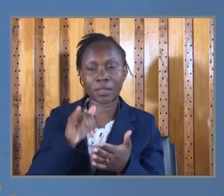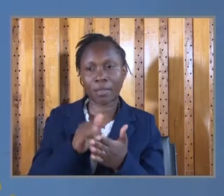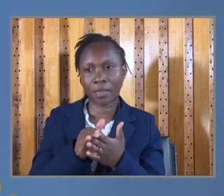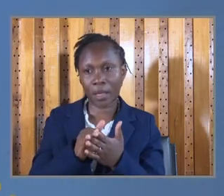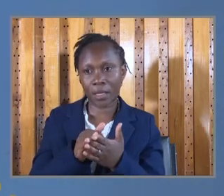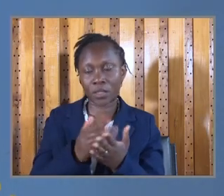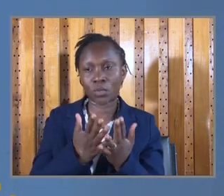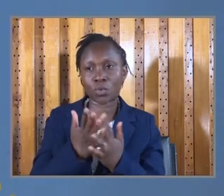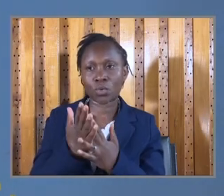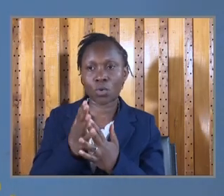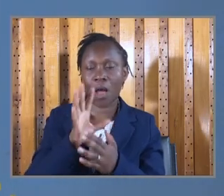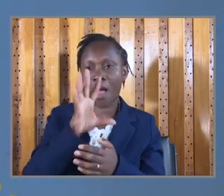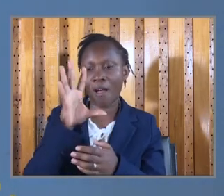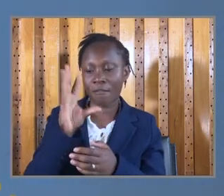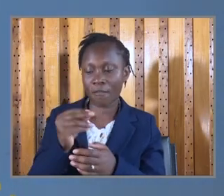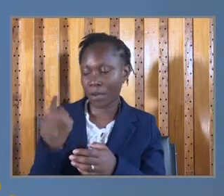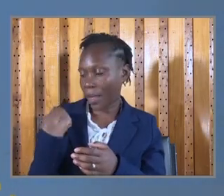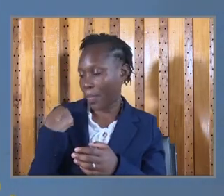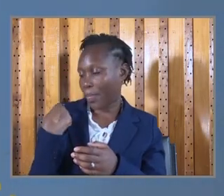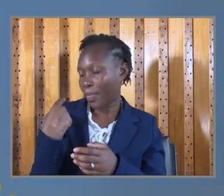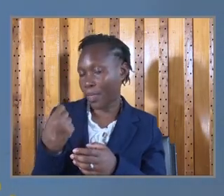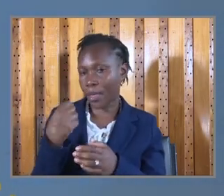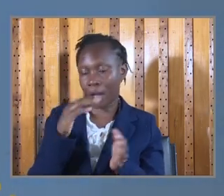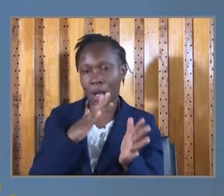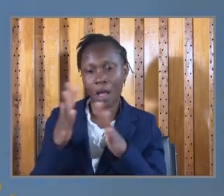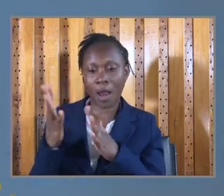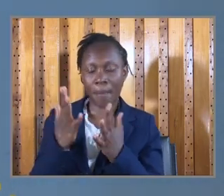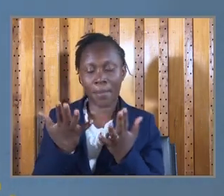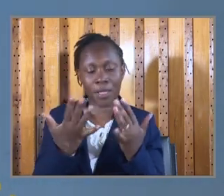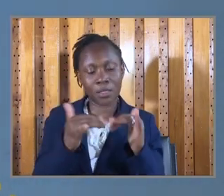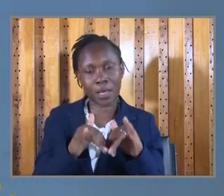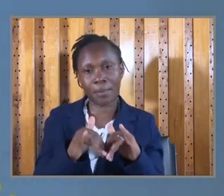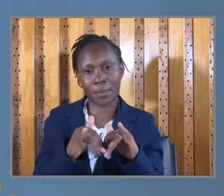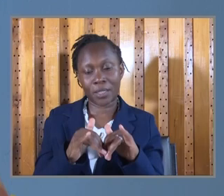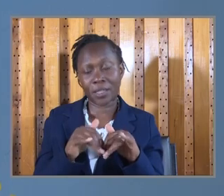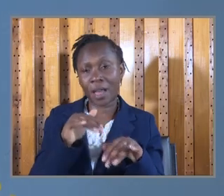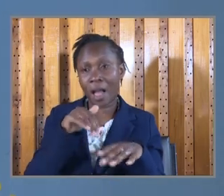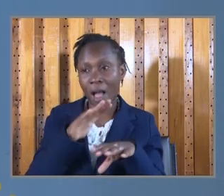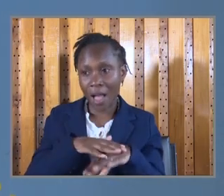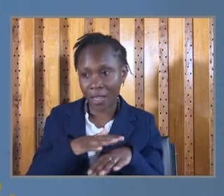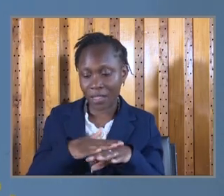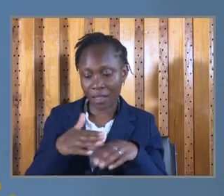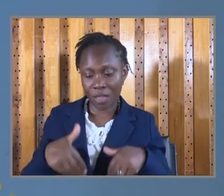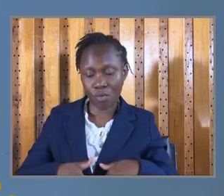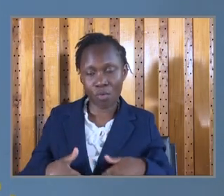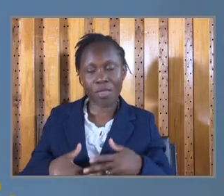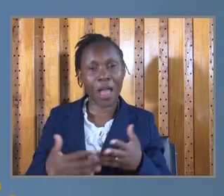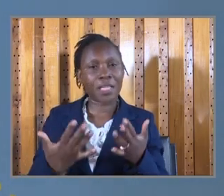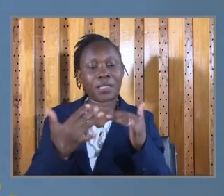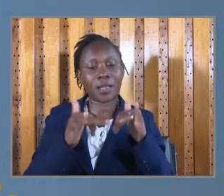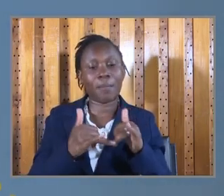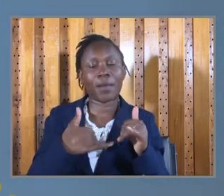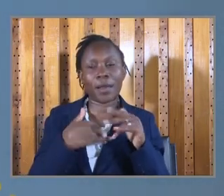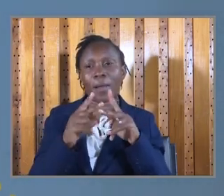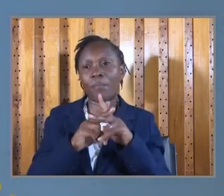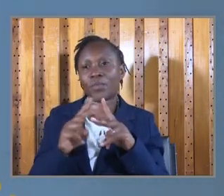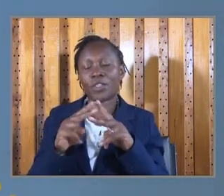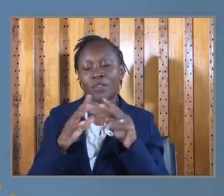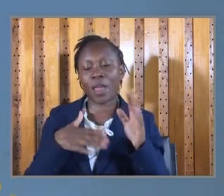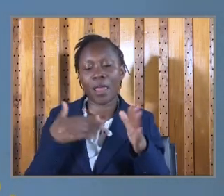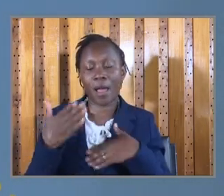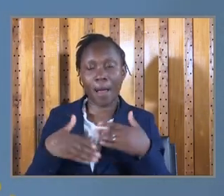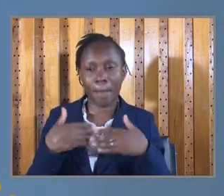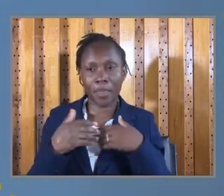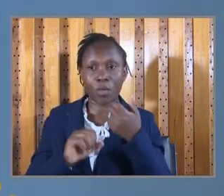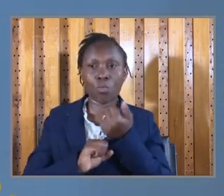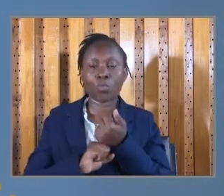Africa Climate Summit, and especially during its youth assembly. And I'm truly happy that we support the